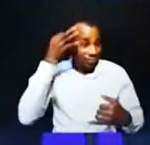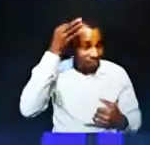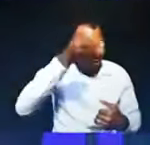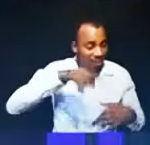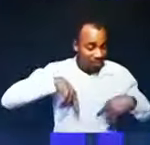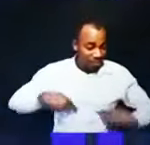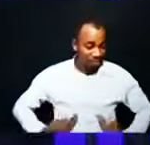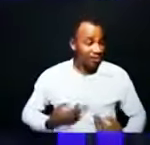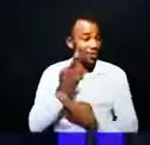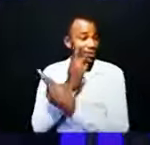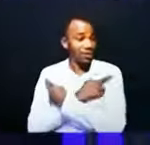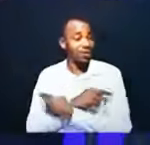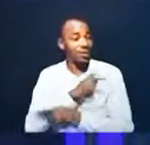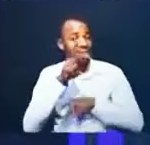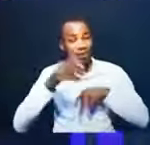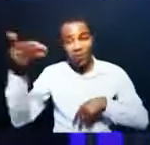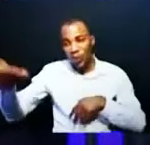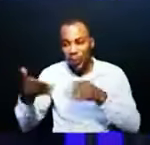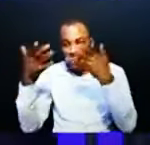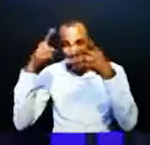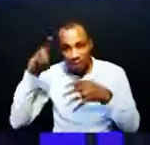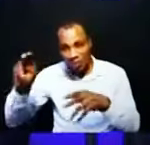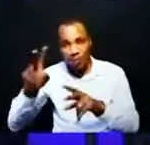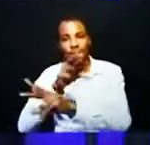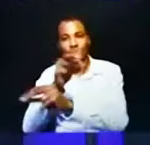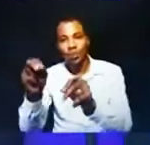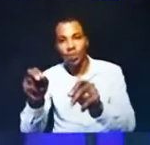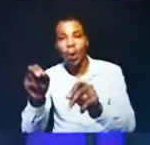sounds like never you can. You